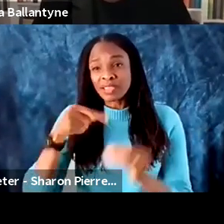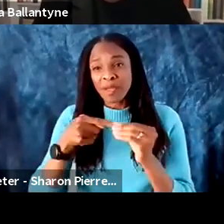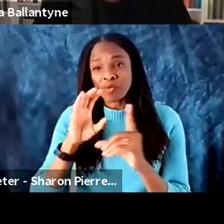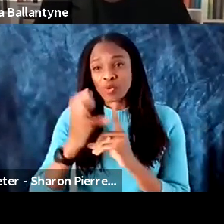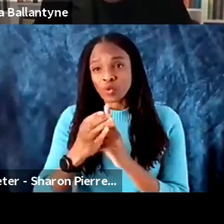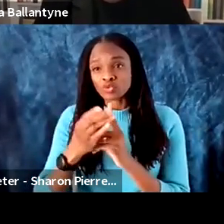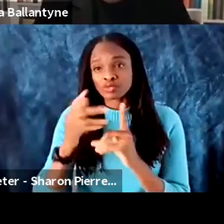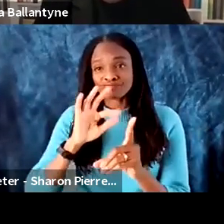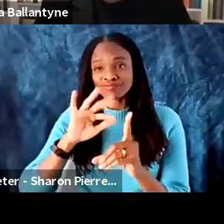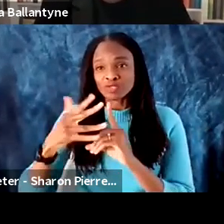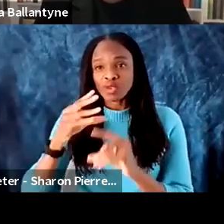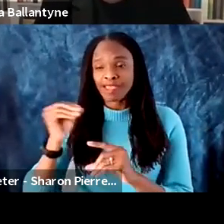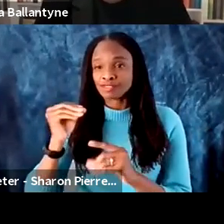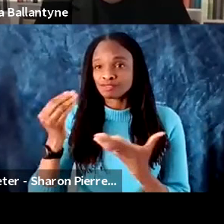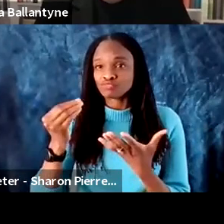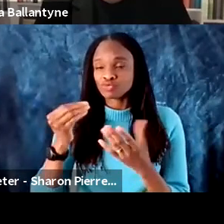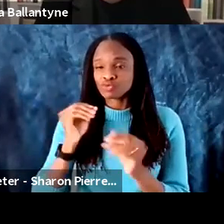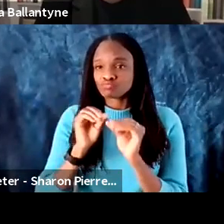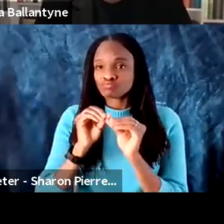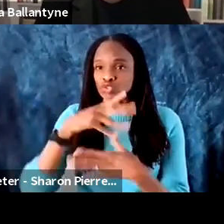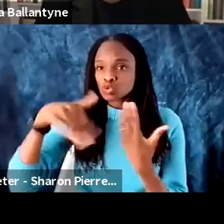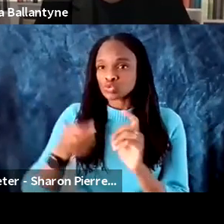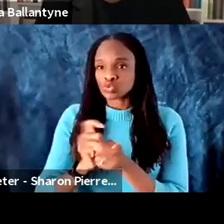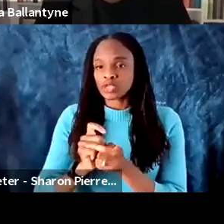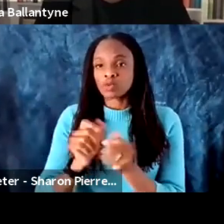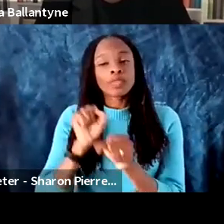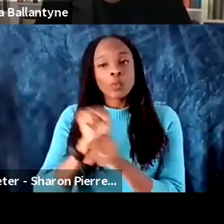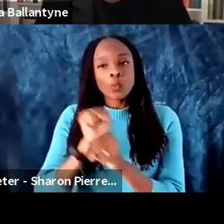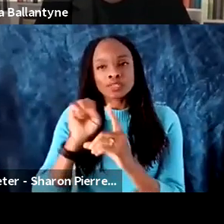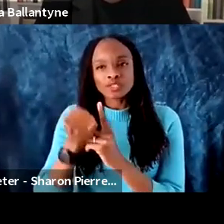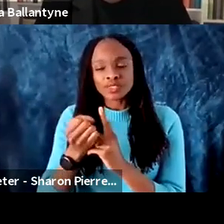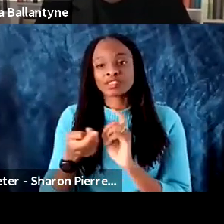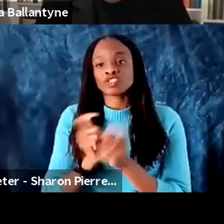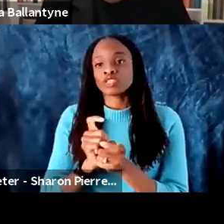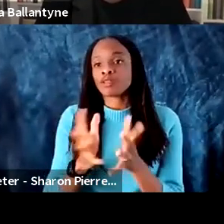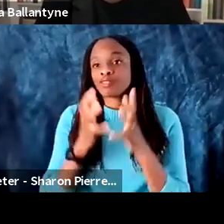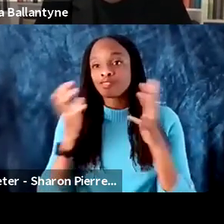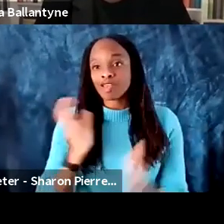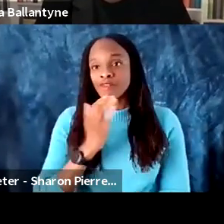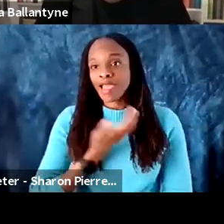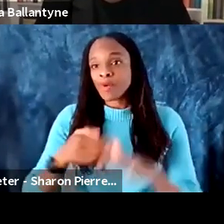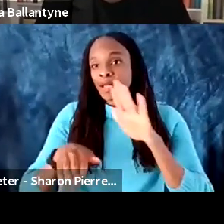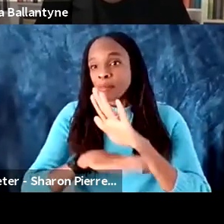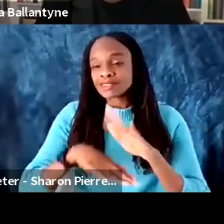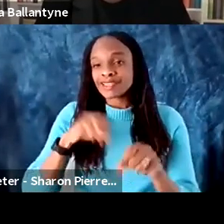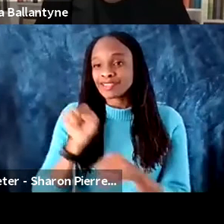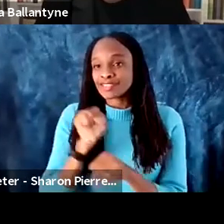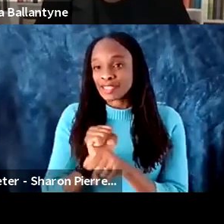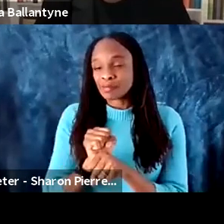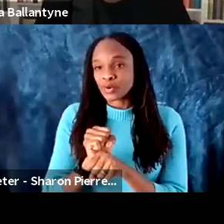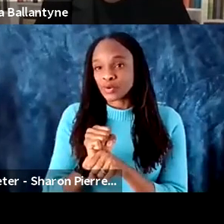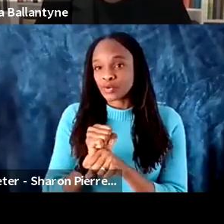and social change. And even in a work context, it is changing a lot of our basic labor